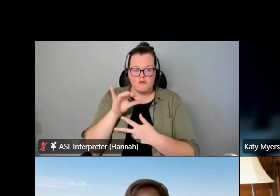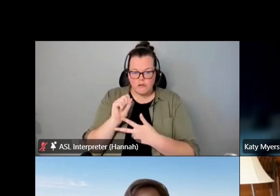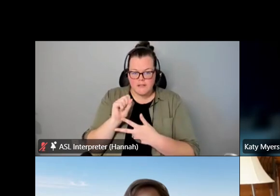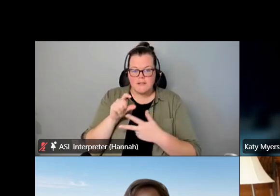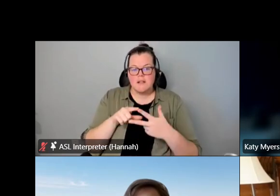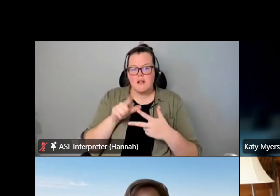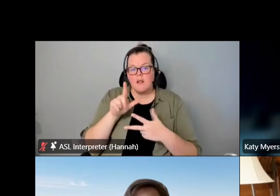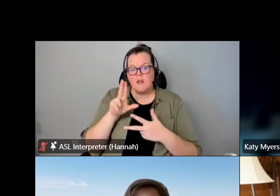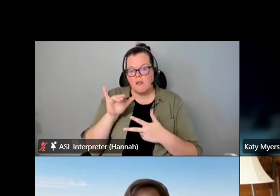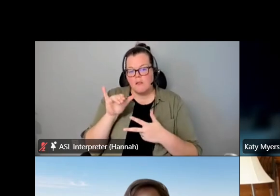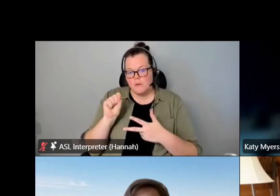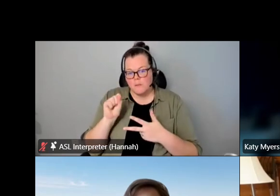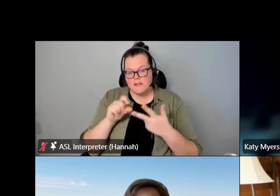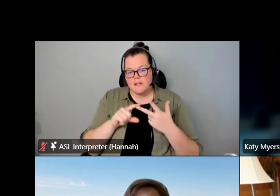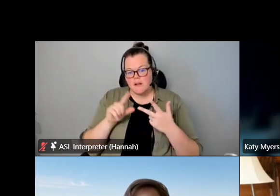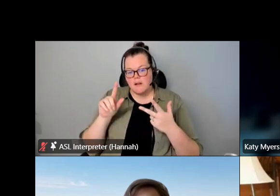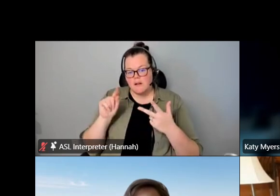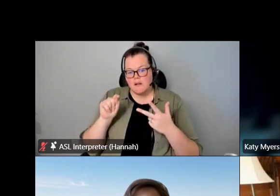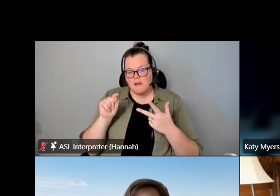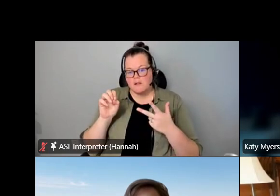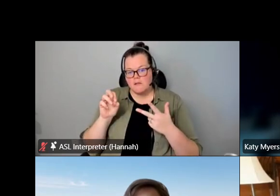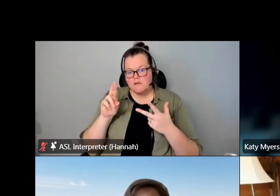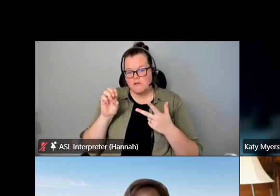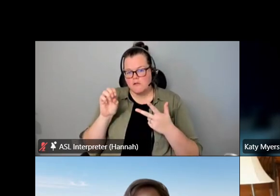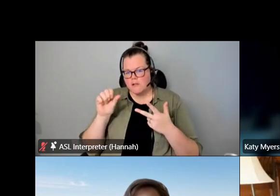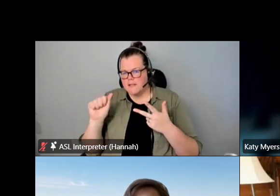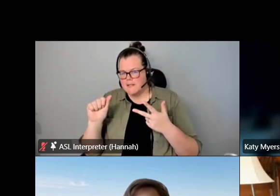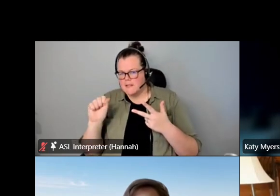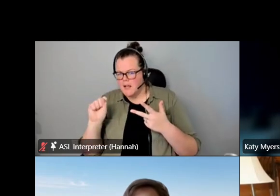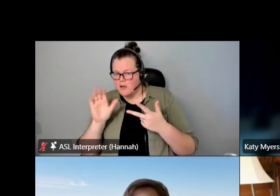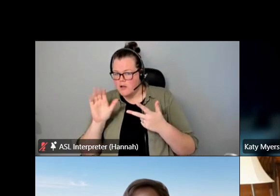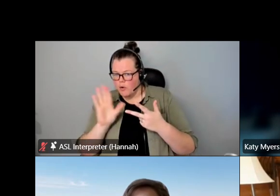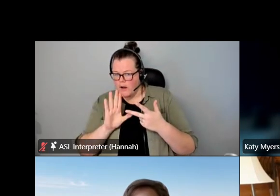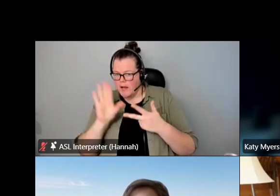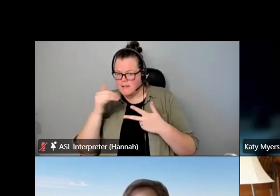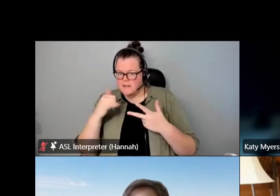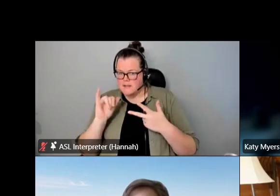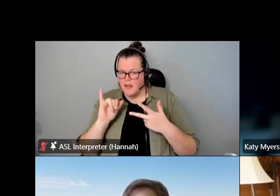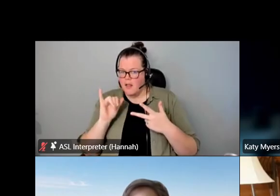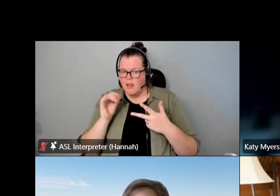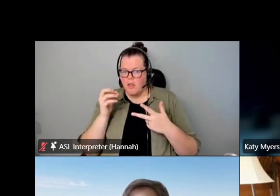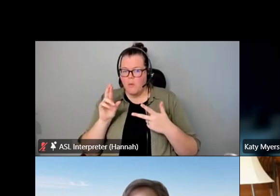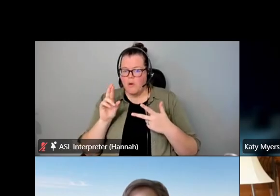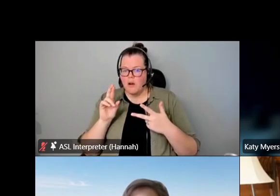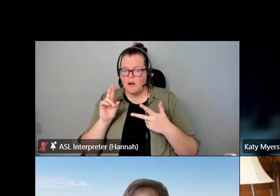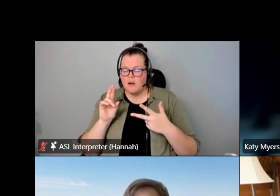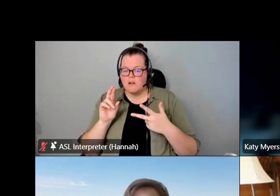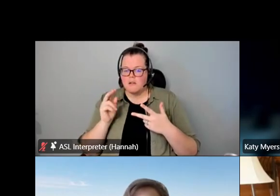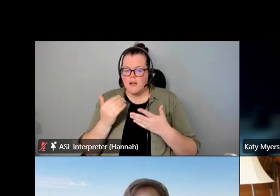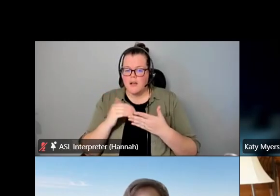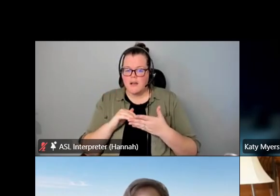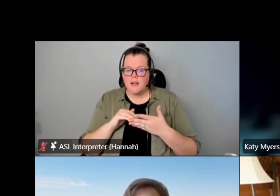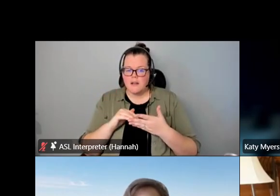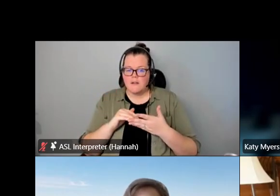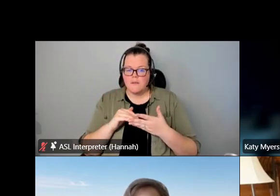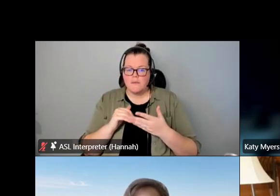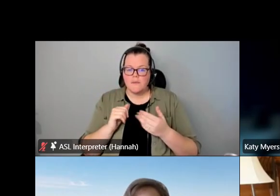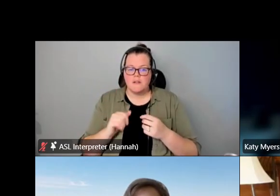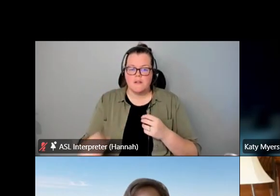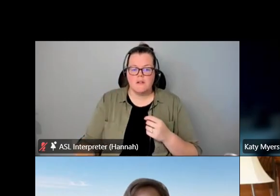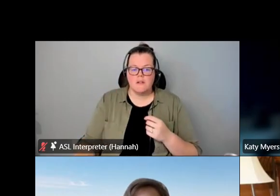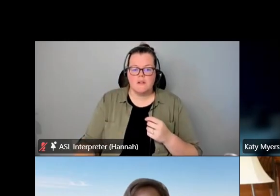Luis, and then Teresa, is your hand still up, or is it up again? I know you